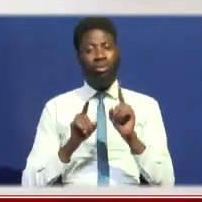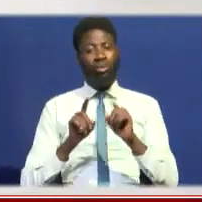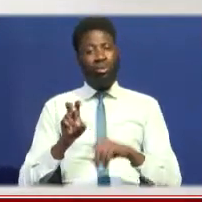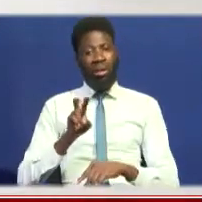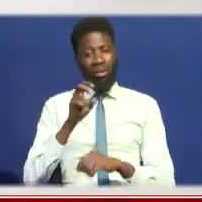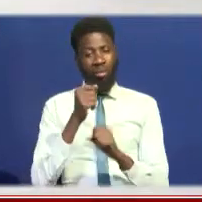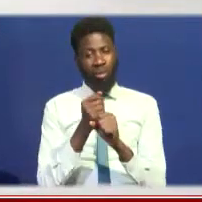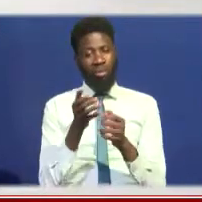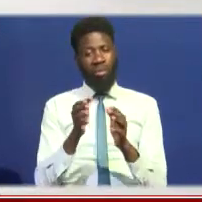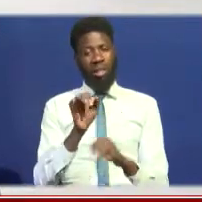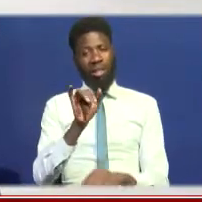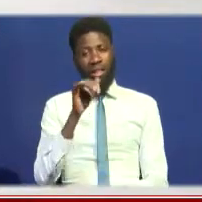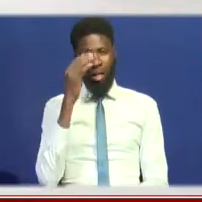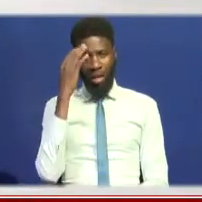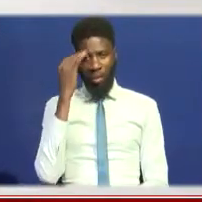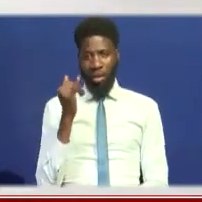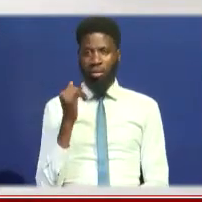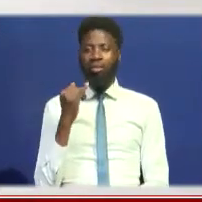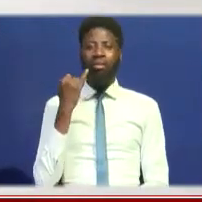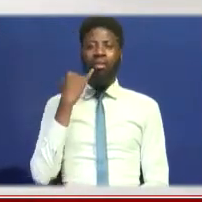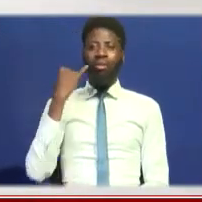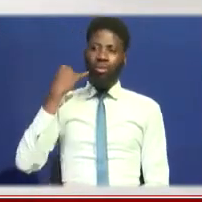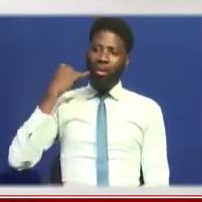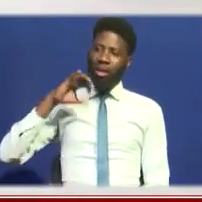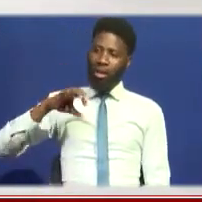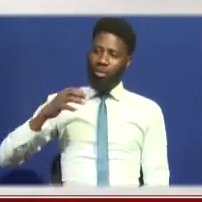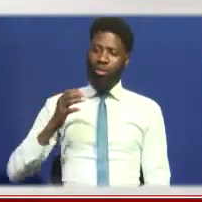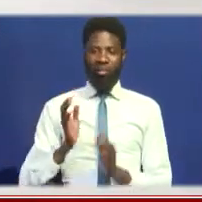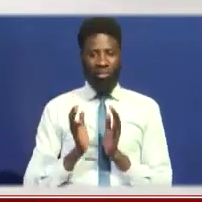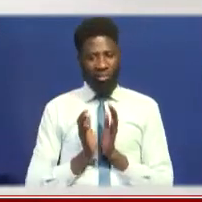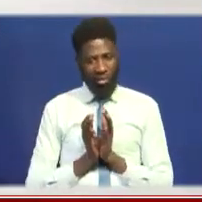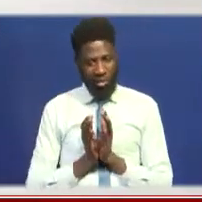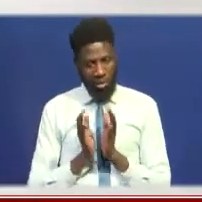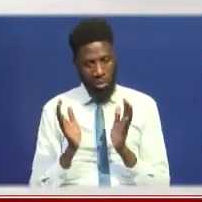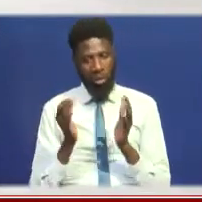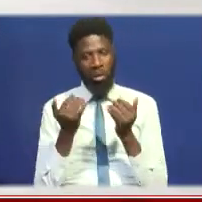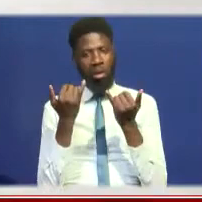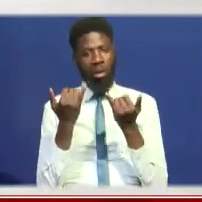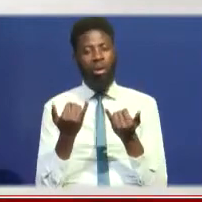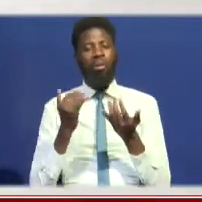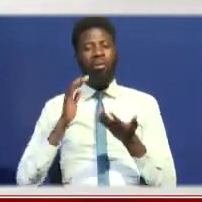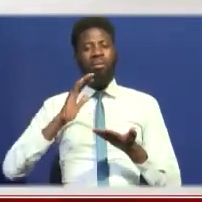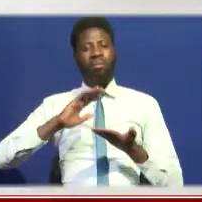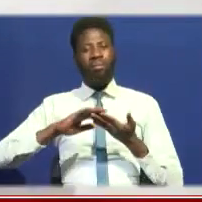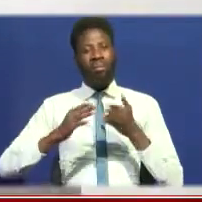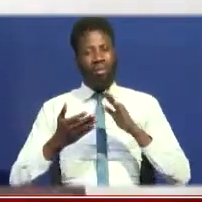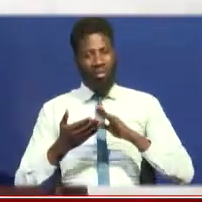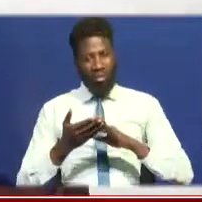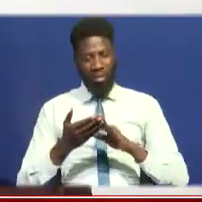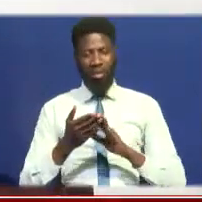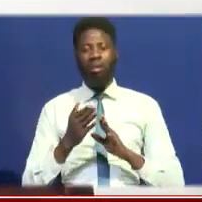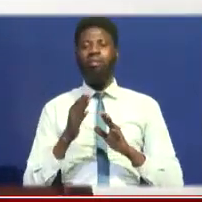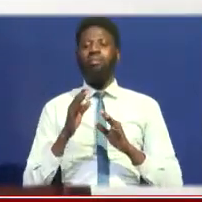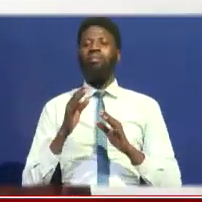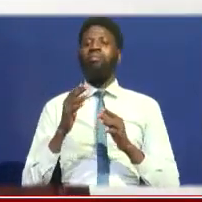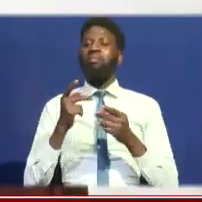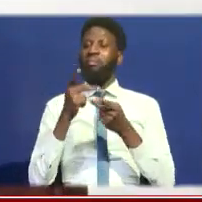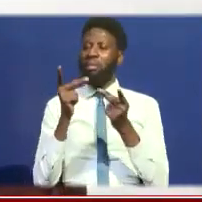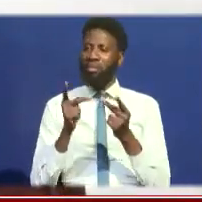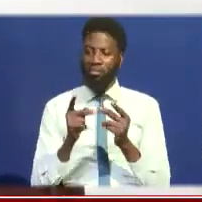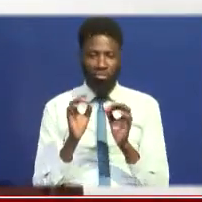manner? It's because Nakuru County as a whole has become a MICE destination. It's prepared for